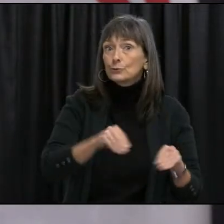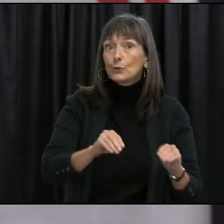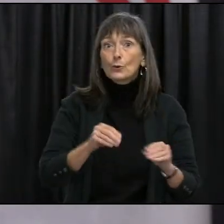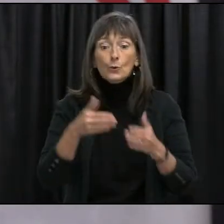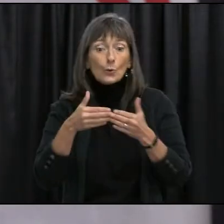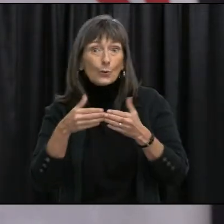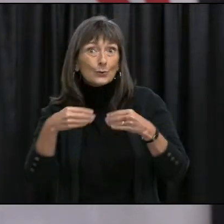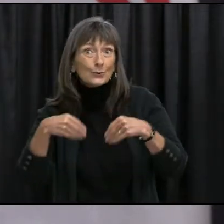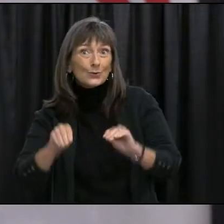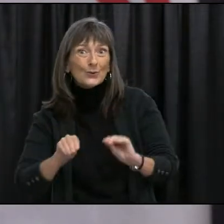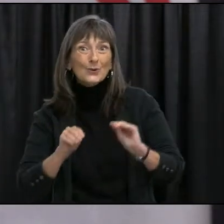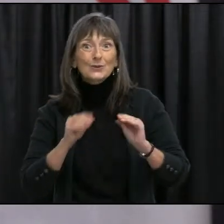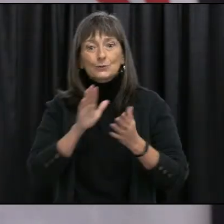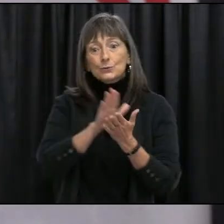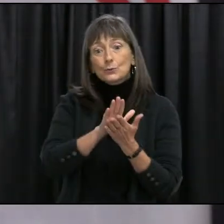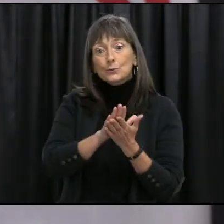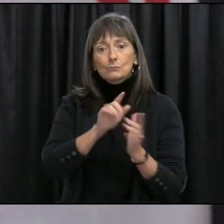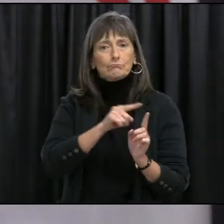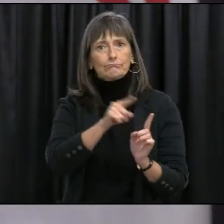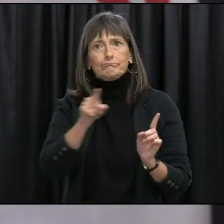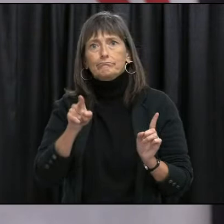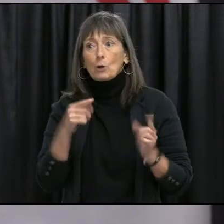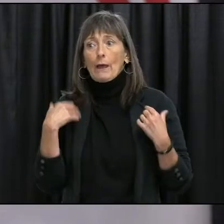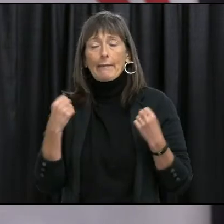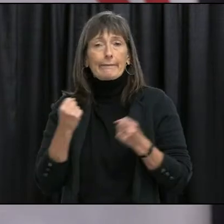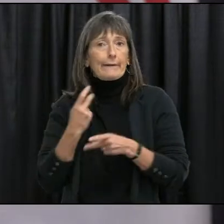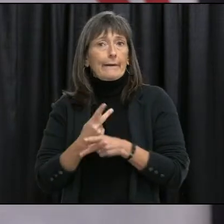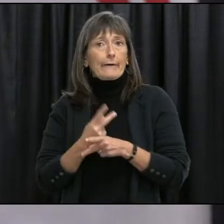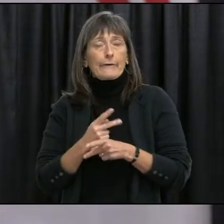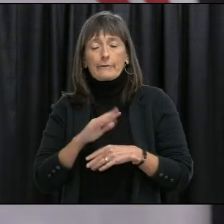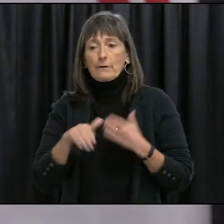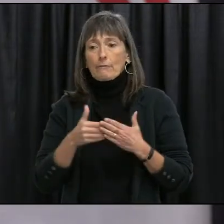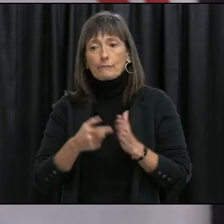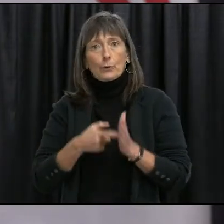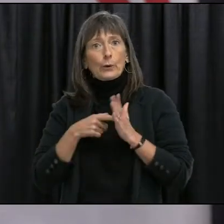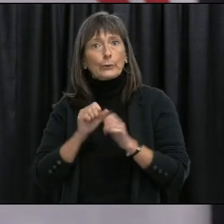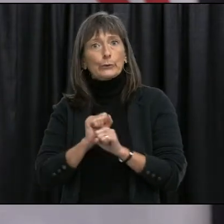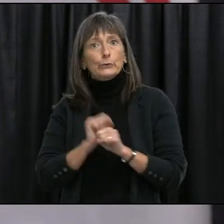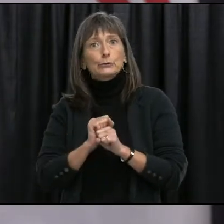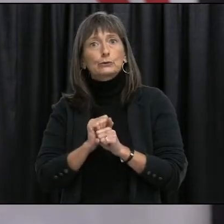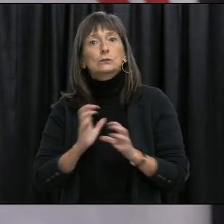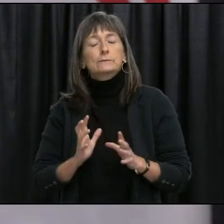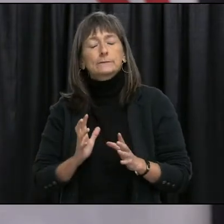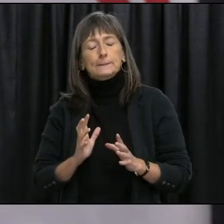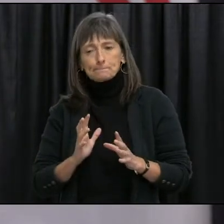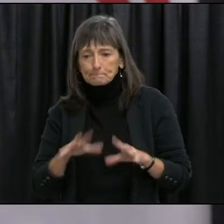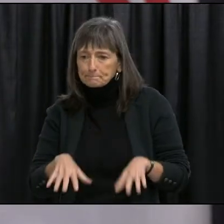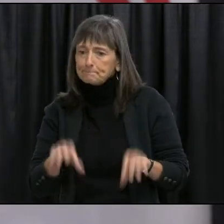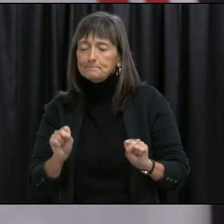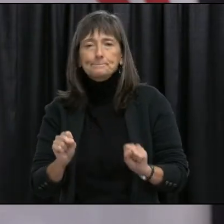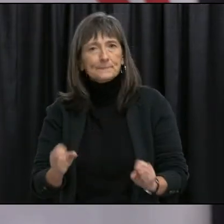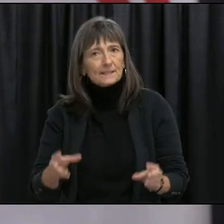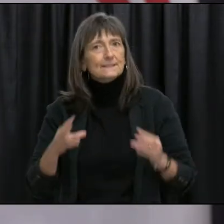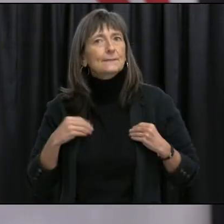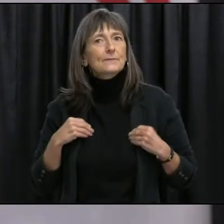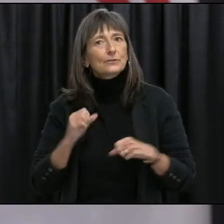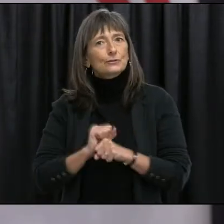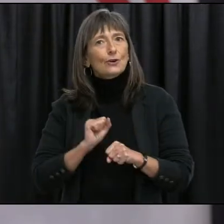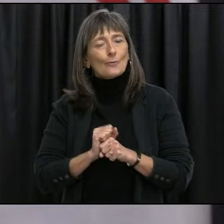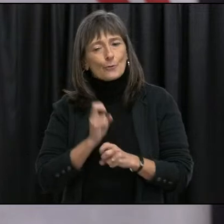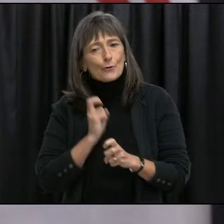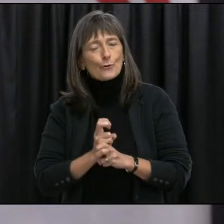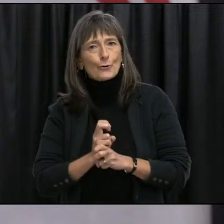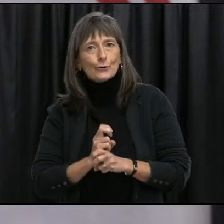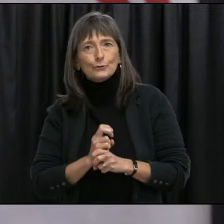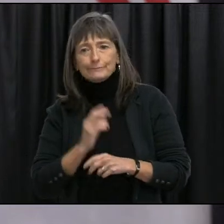convenience store, your school, or in healthcare, have risen to the task and continued to